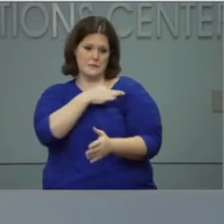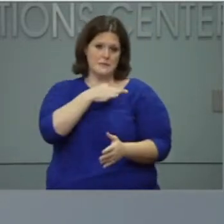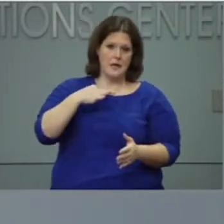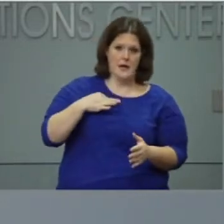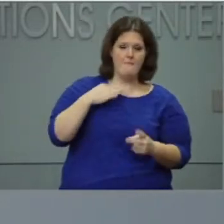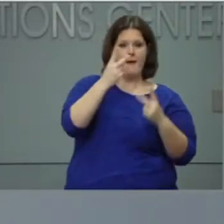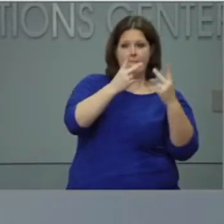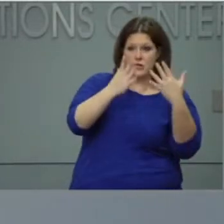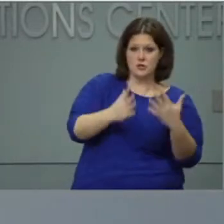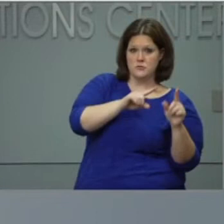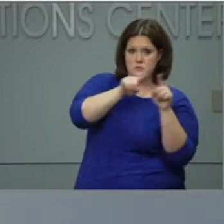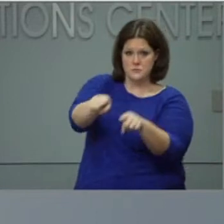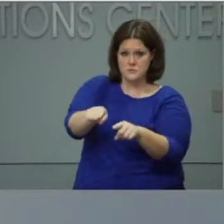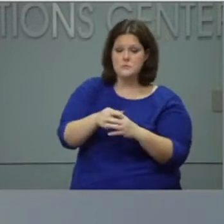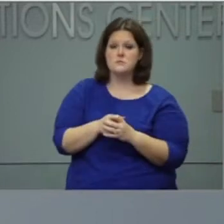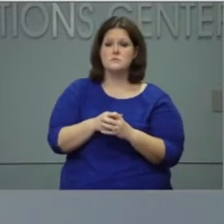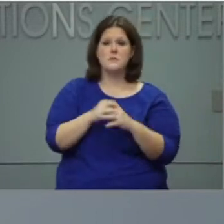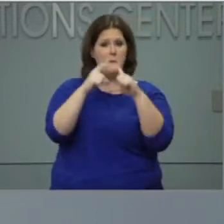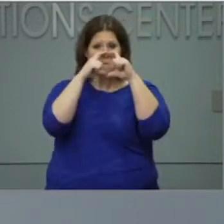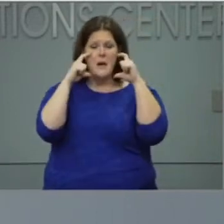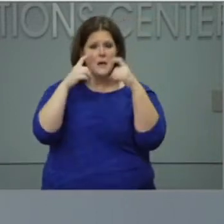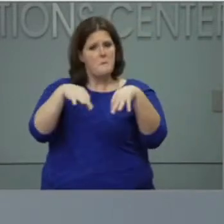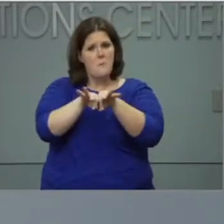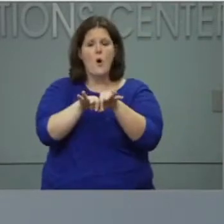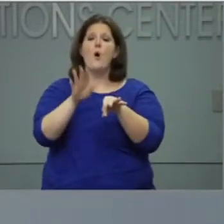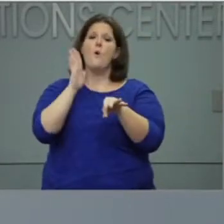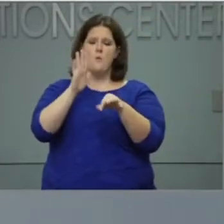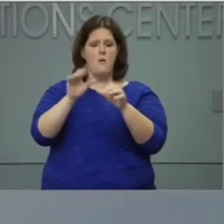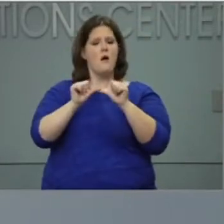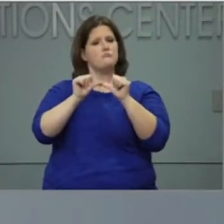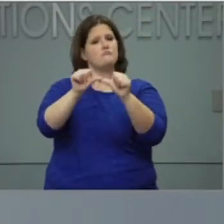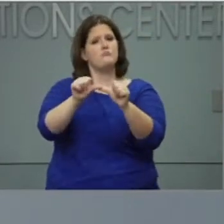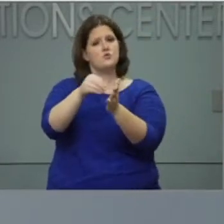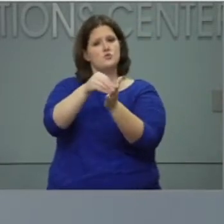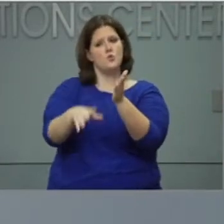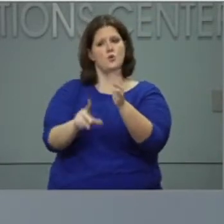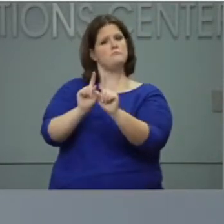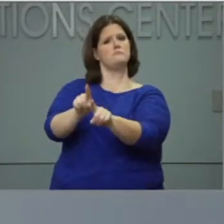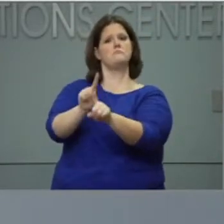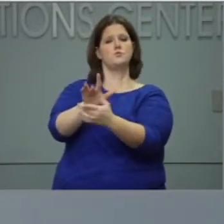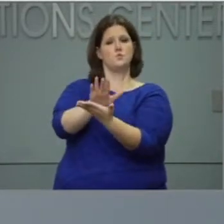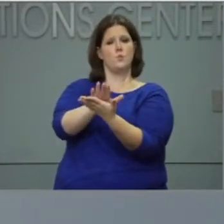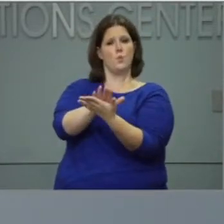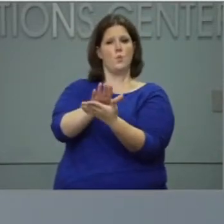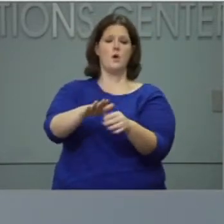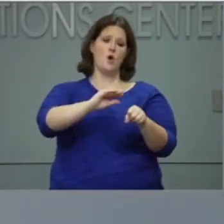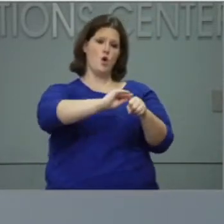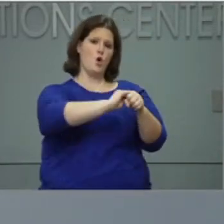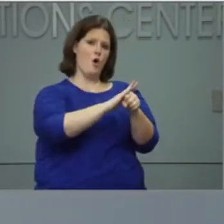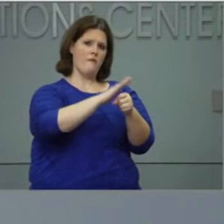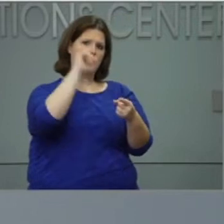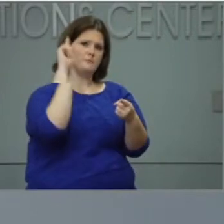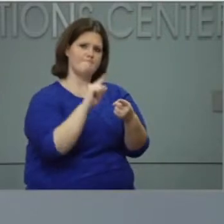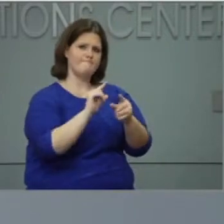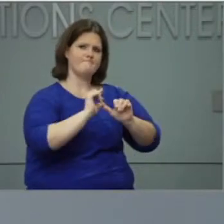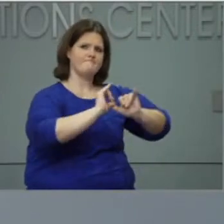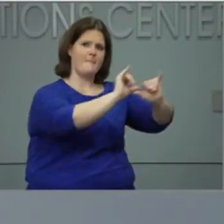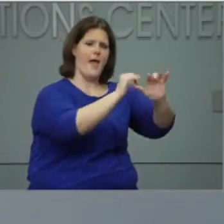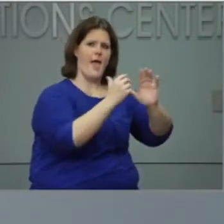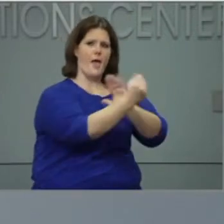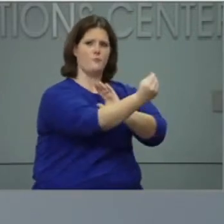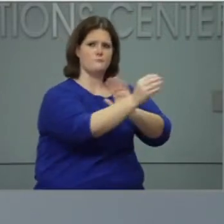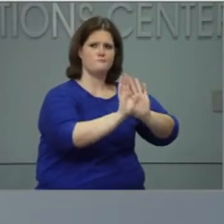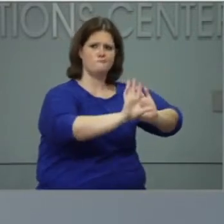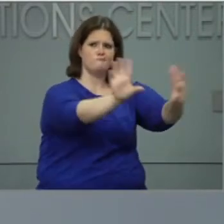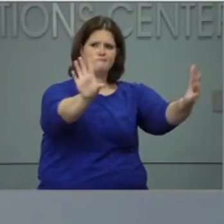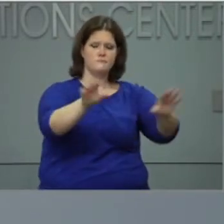will help us keep students learning in the classroom while helping to keep COVID-19 out. We want